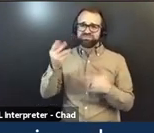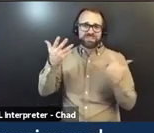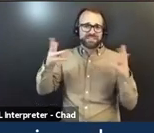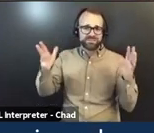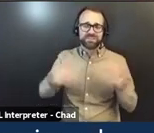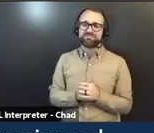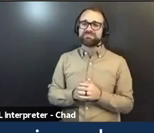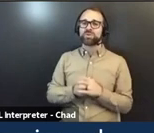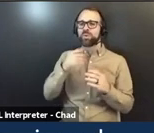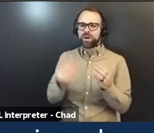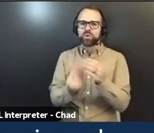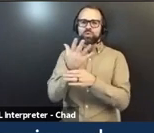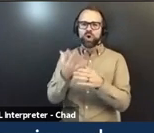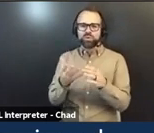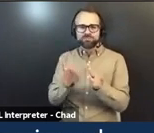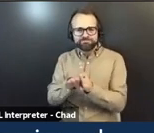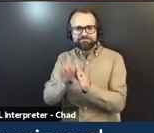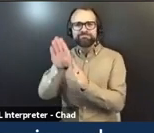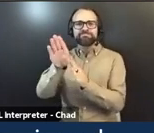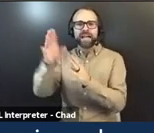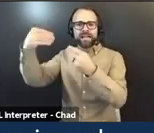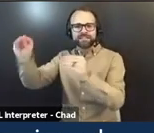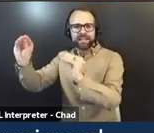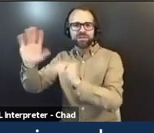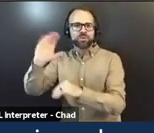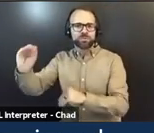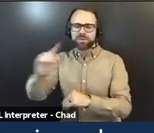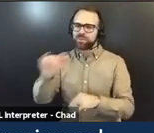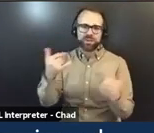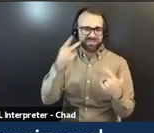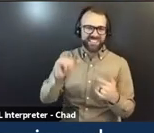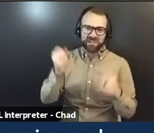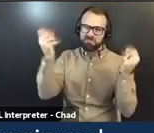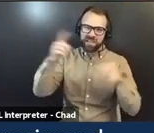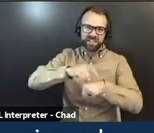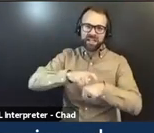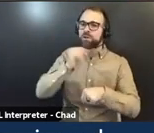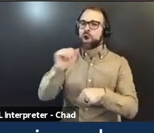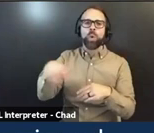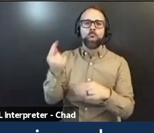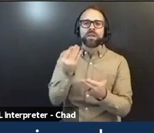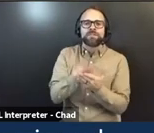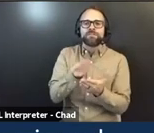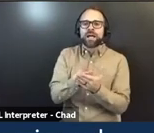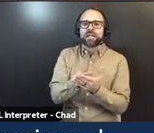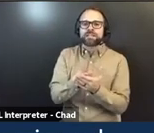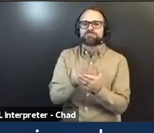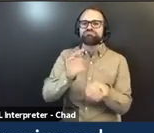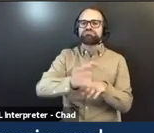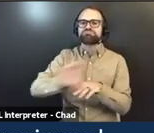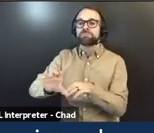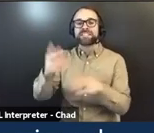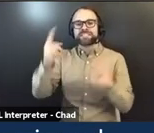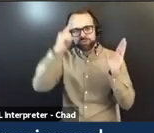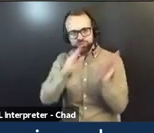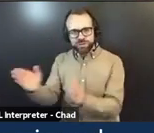grow, scale, and exit. And we've done that, and we see things. And we're not just a financing company. We're a strategic partner. Like, if we can advise